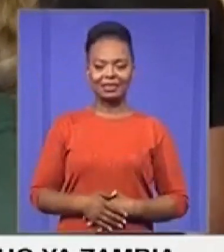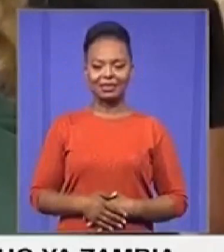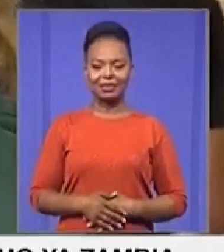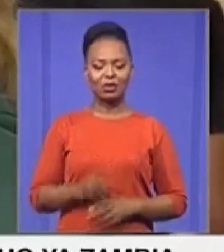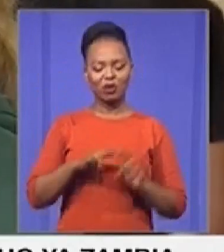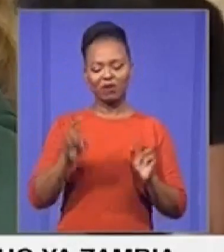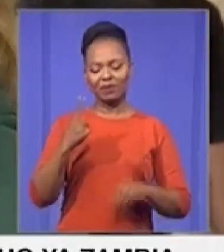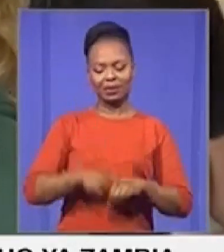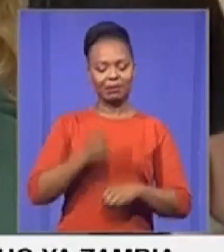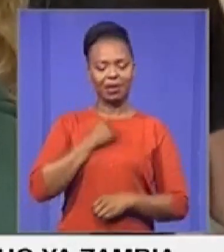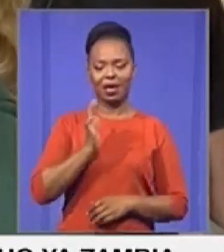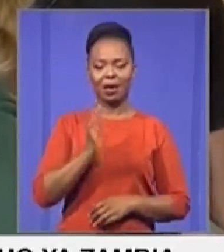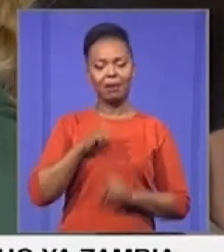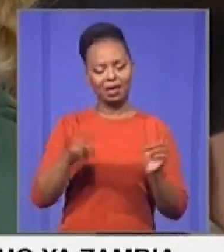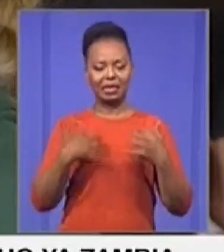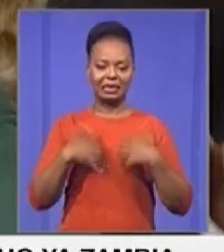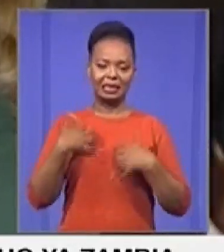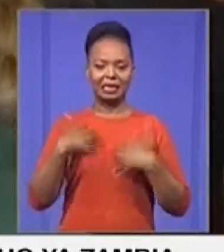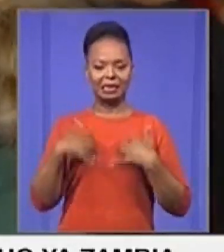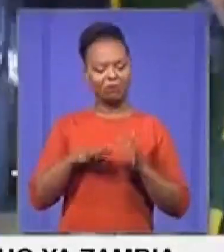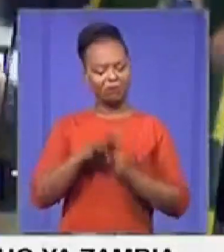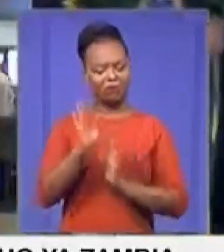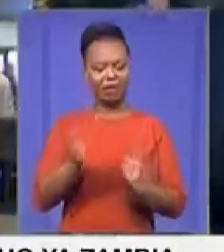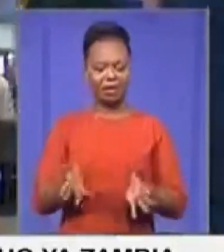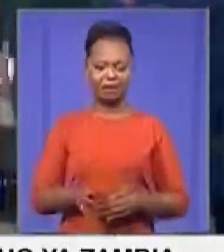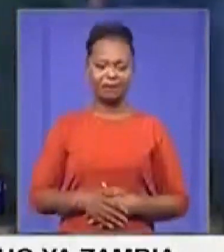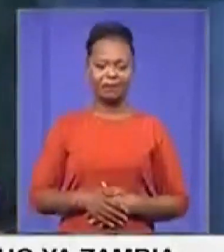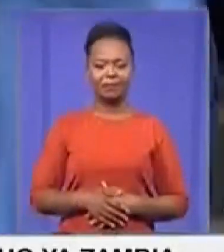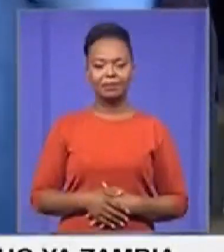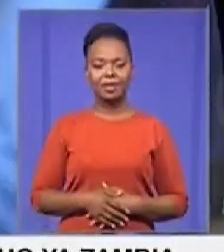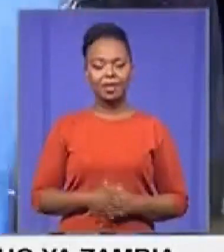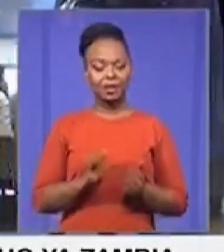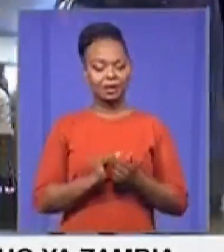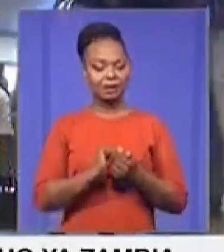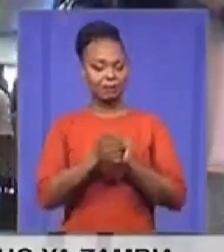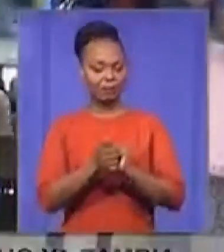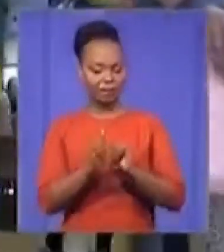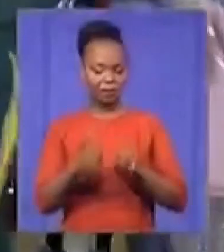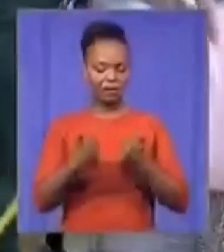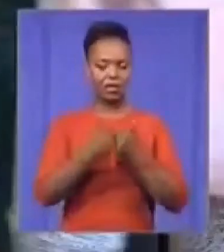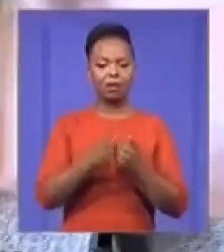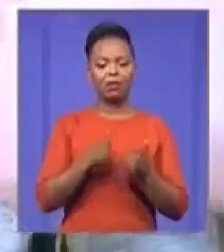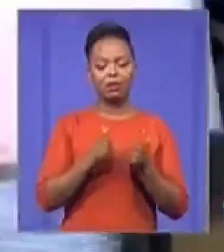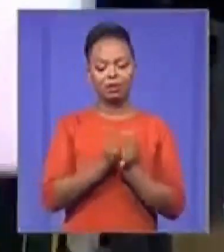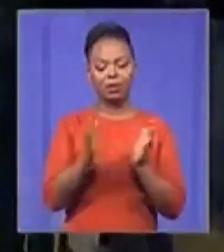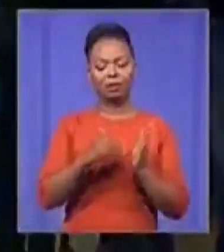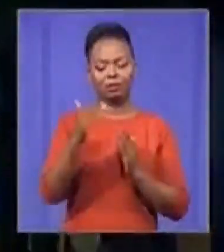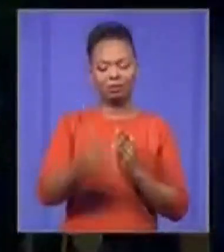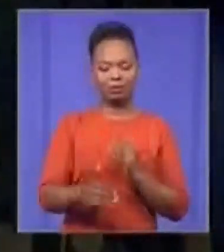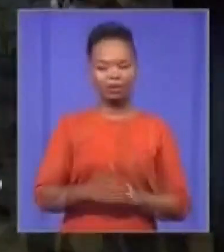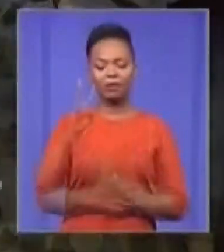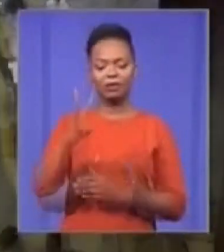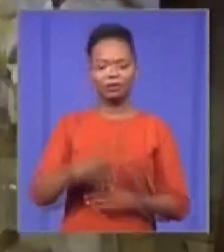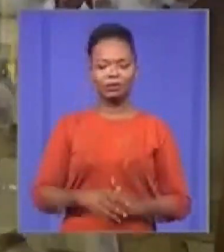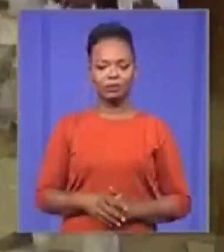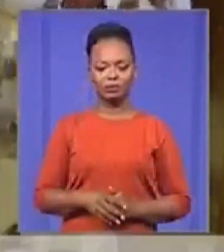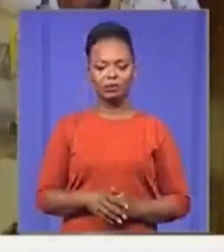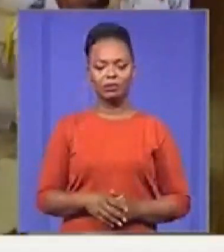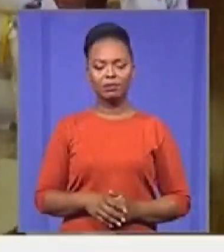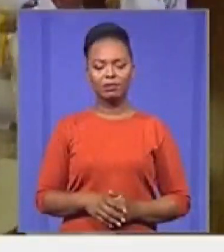first time, but I'm very excited and I just want to improve. Dipapadi di kala mafelong ana a beke le ho fela bekeng e tlang ka Labone.